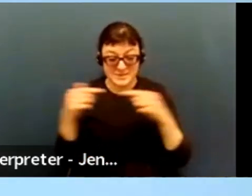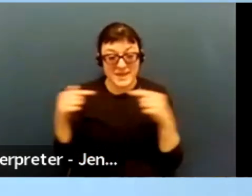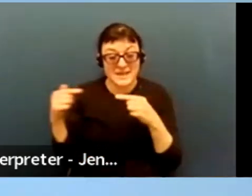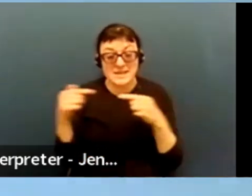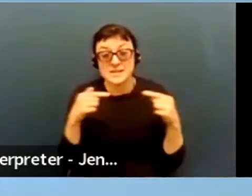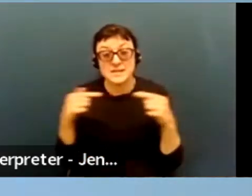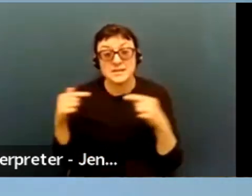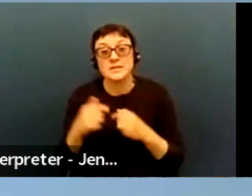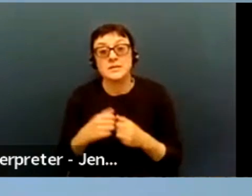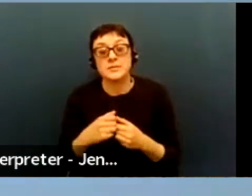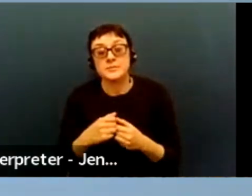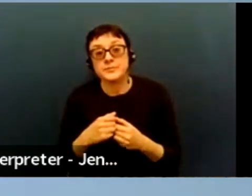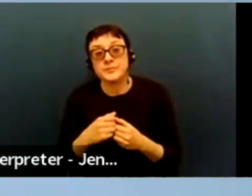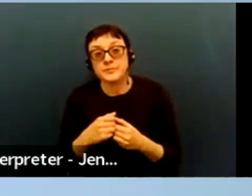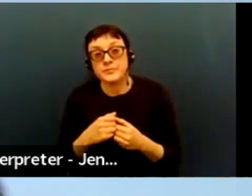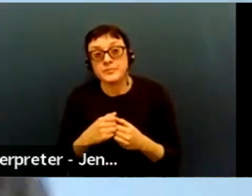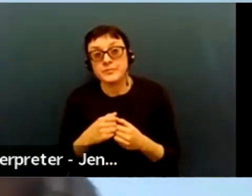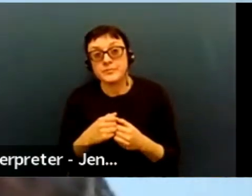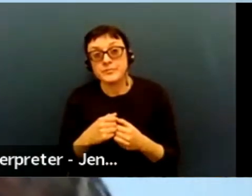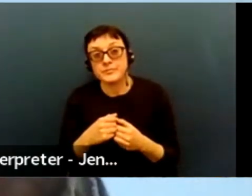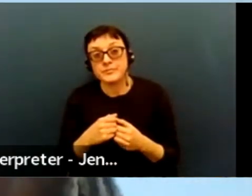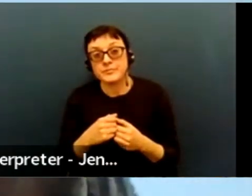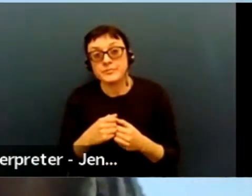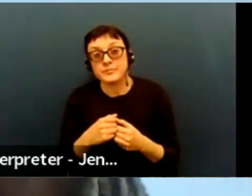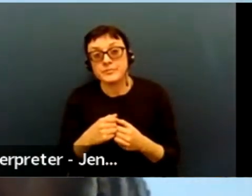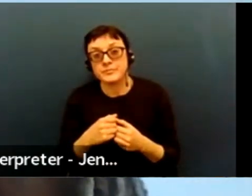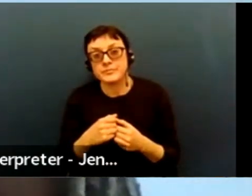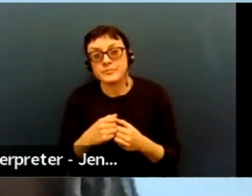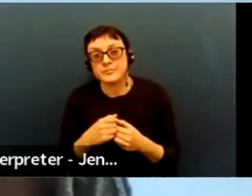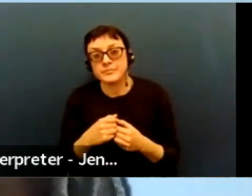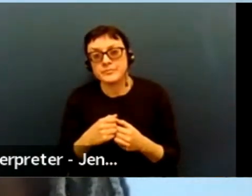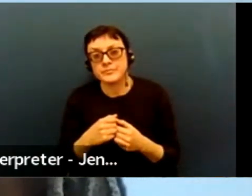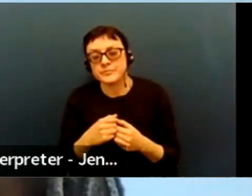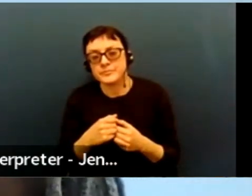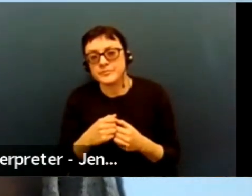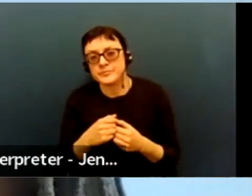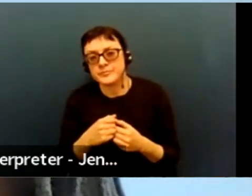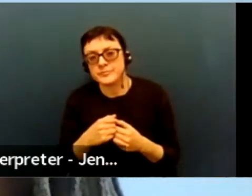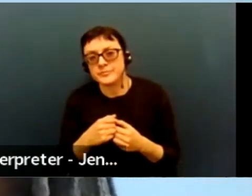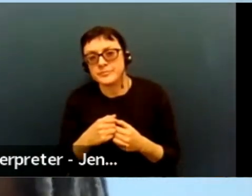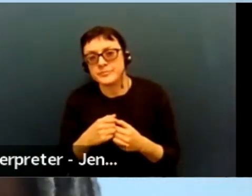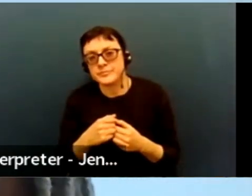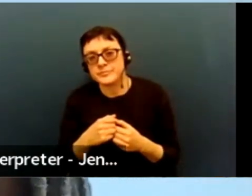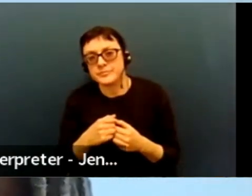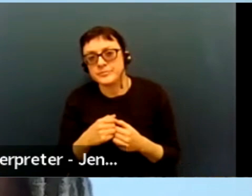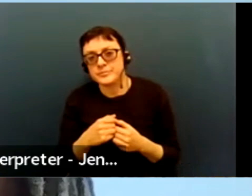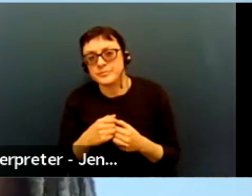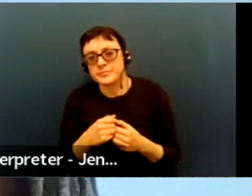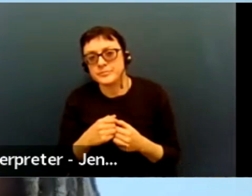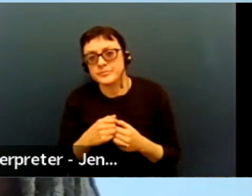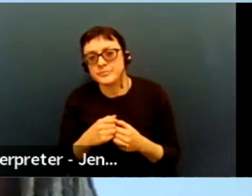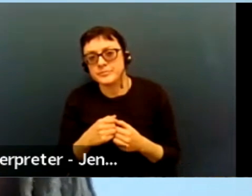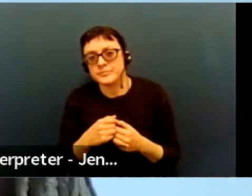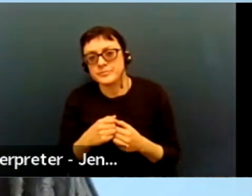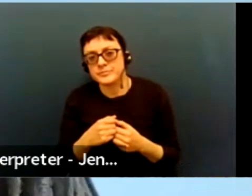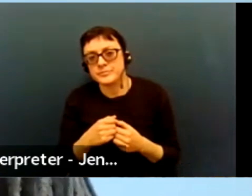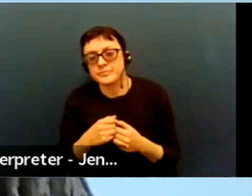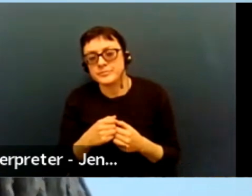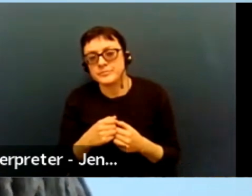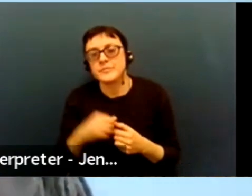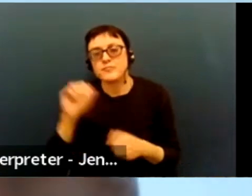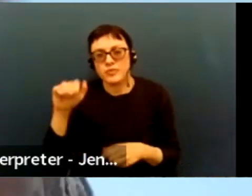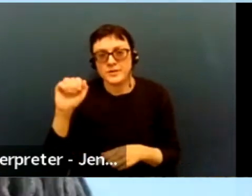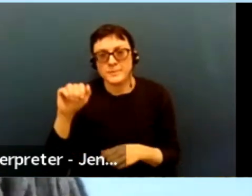you're right. You're absolutely right. But that links up what I was saying about storms being queerness. But actually, because a lot of these things,